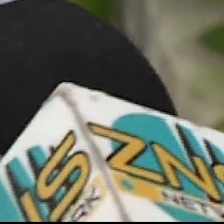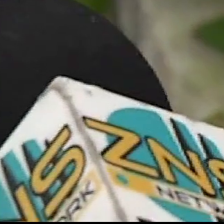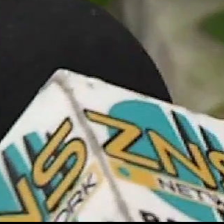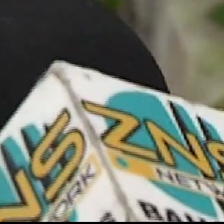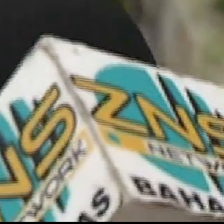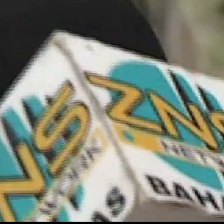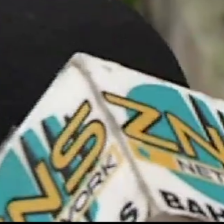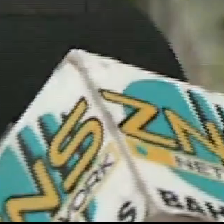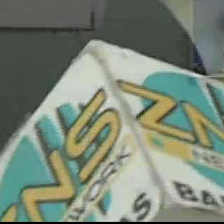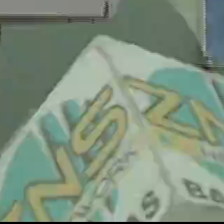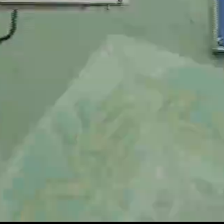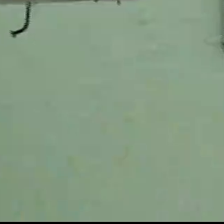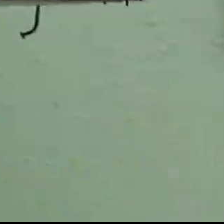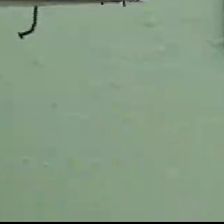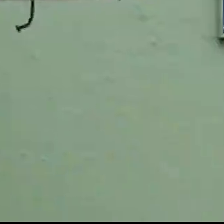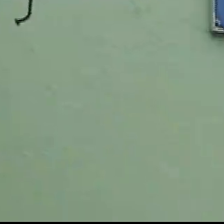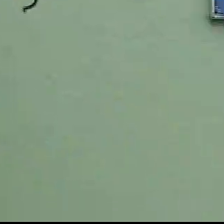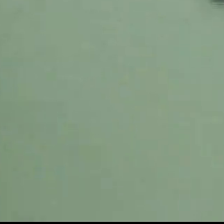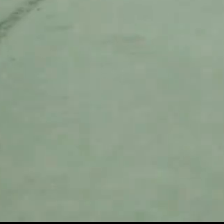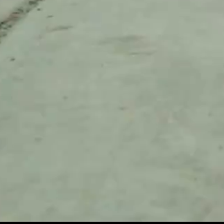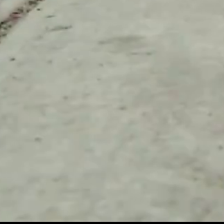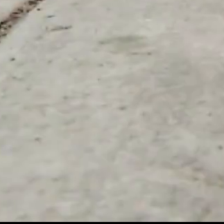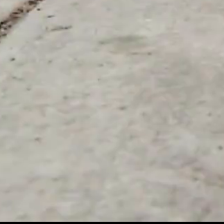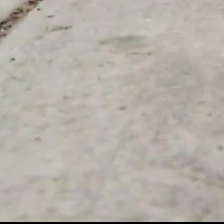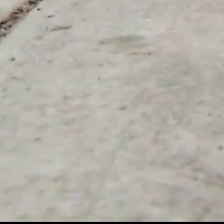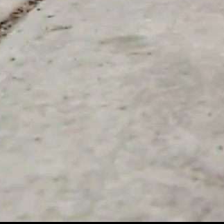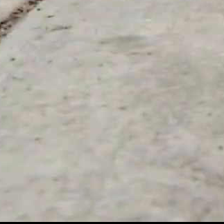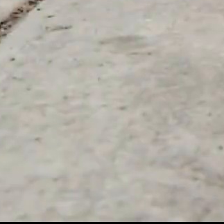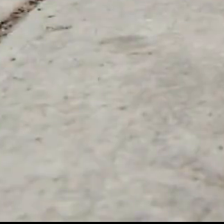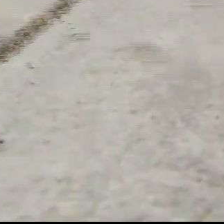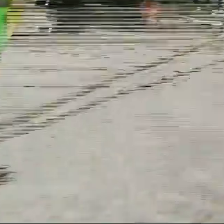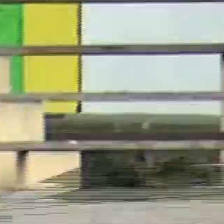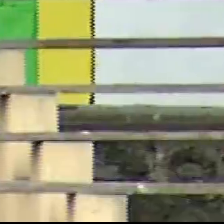And then today, a shooting renews calls for hanging.